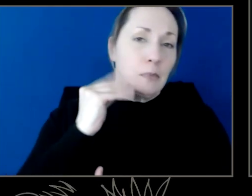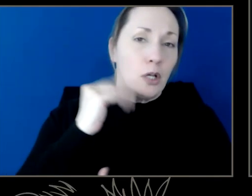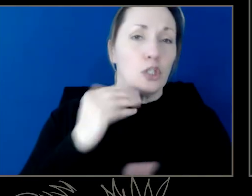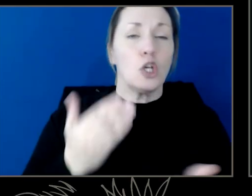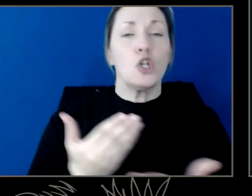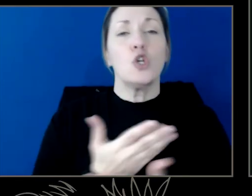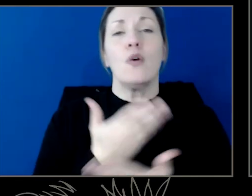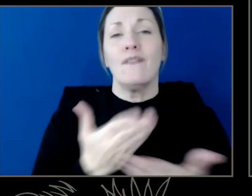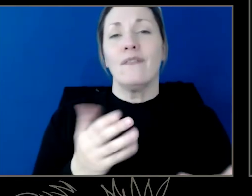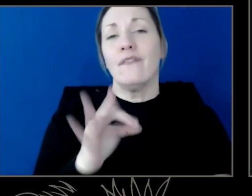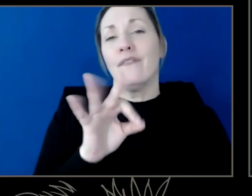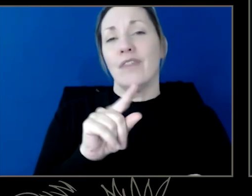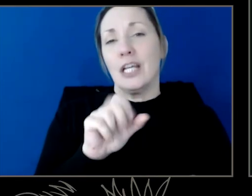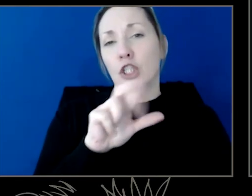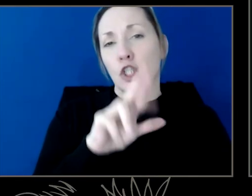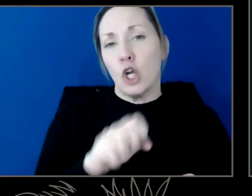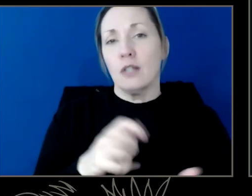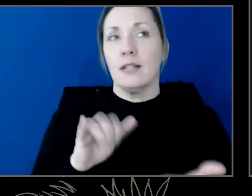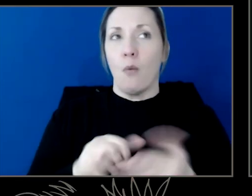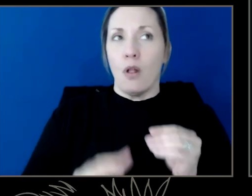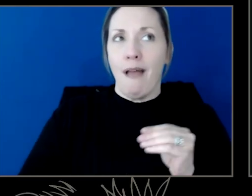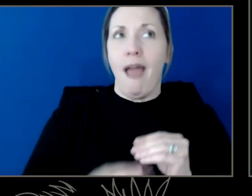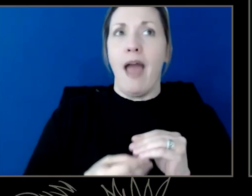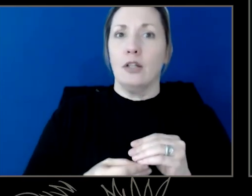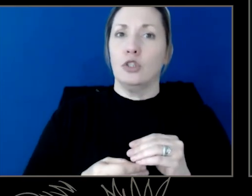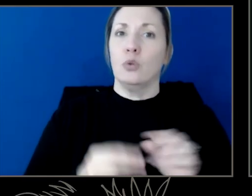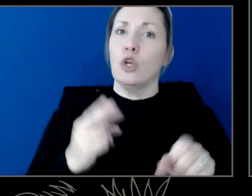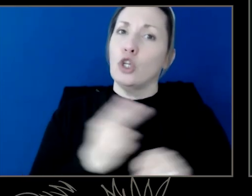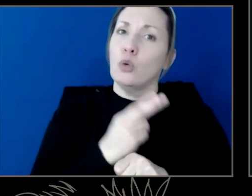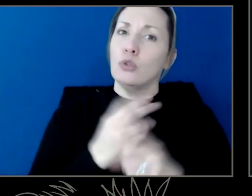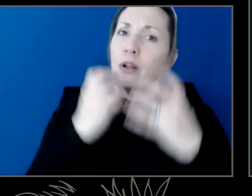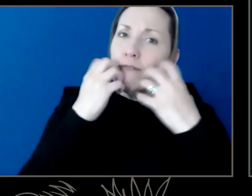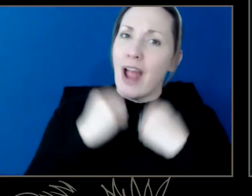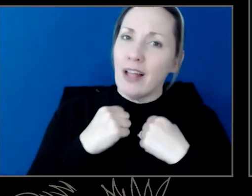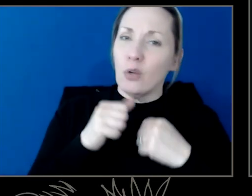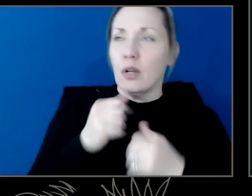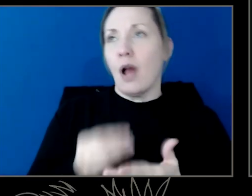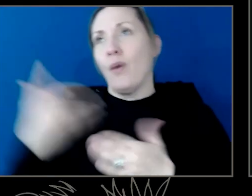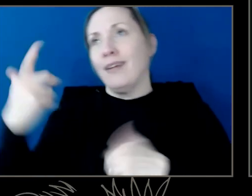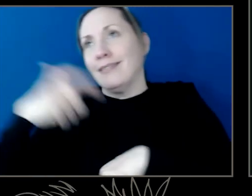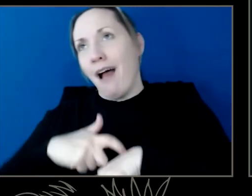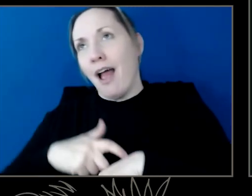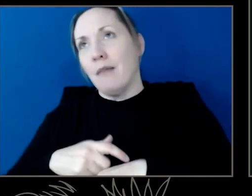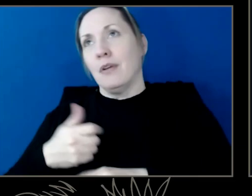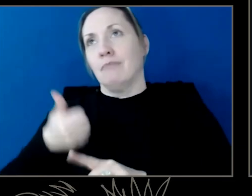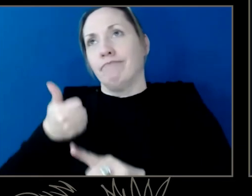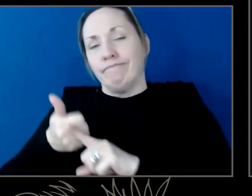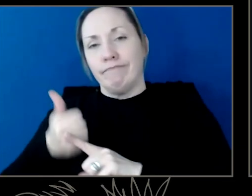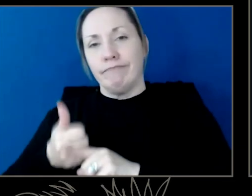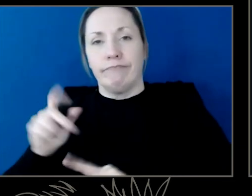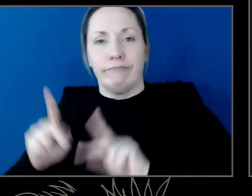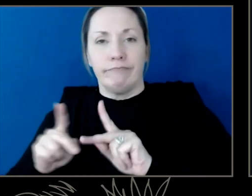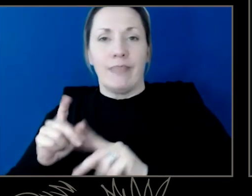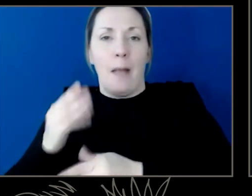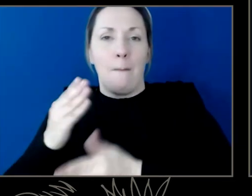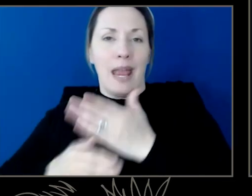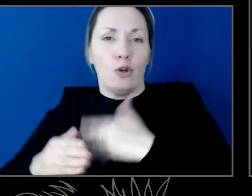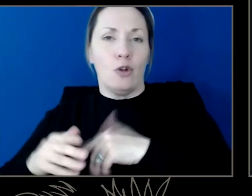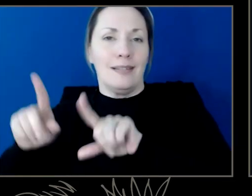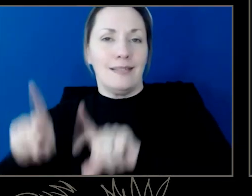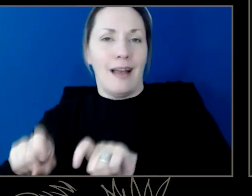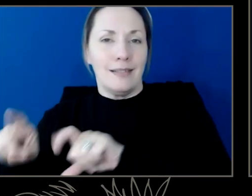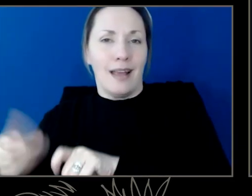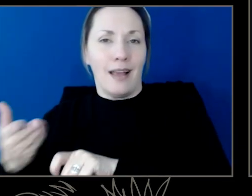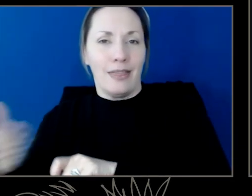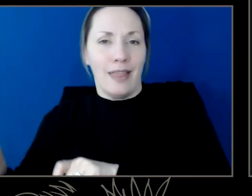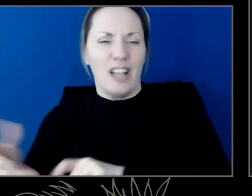actually going to add user value and not spending a bunch of time just manually testing things. So I'll leave this slide